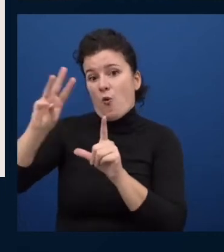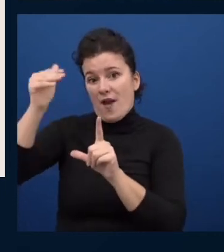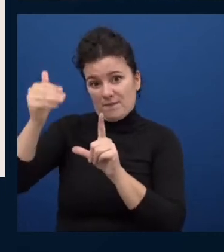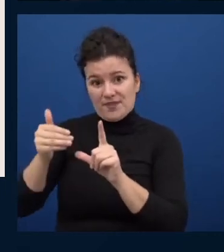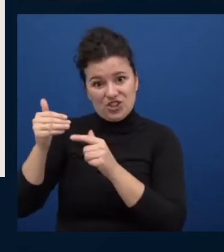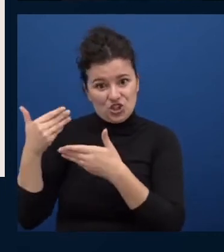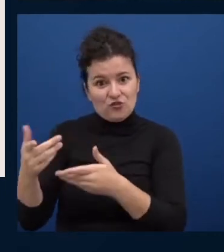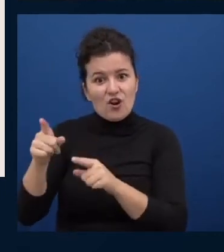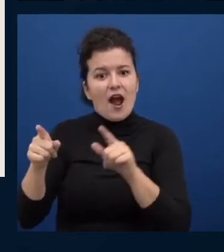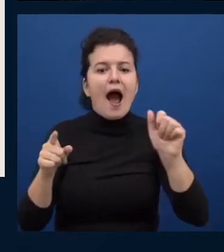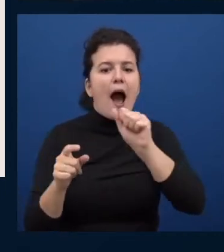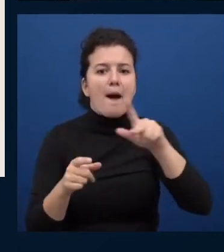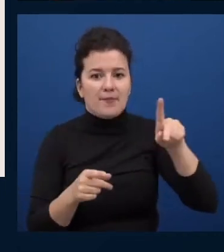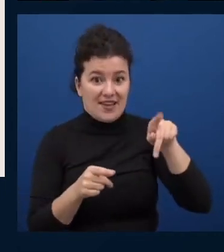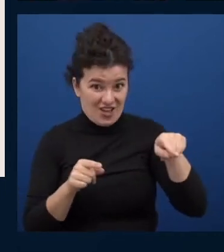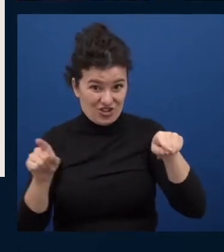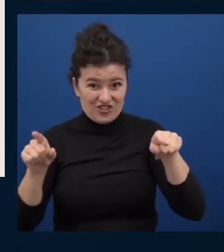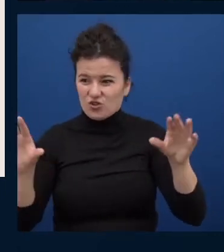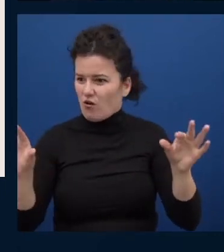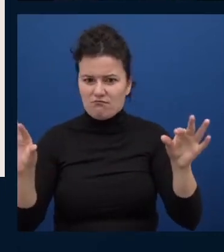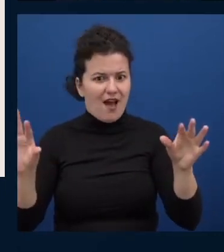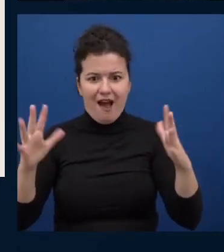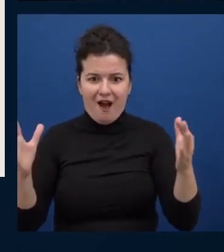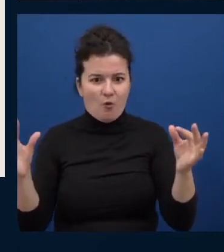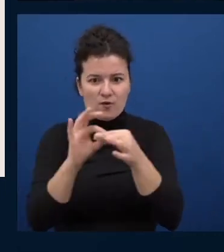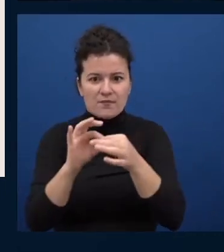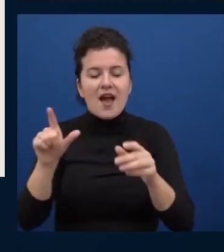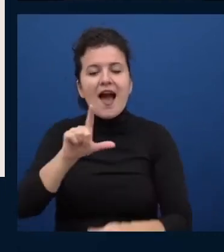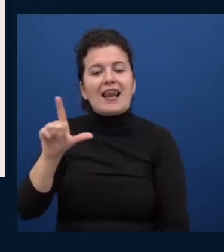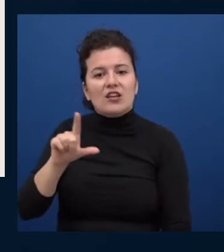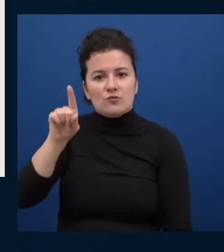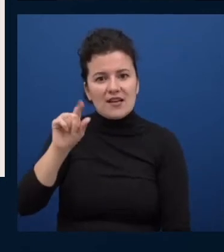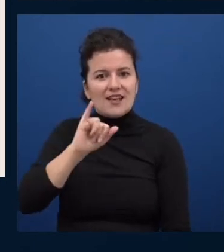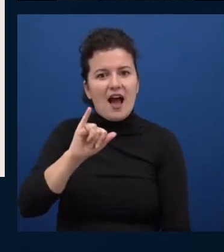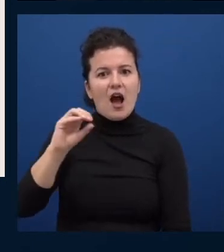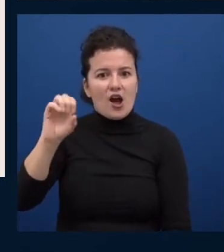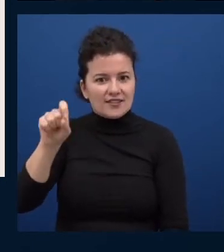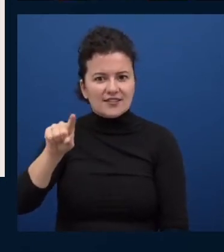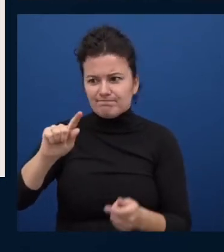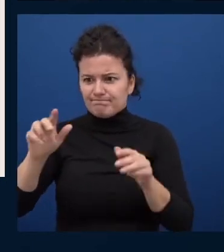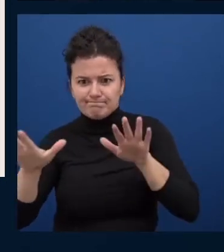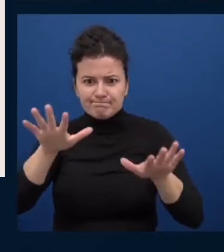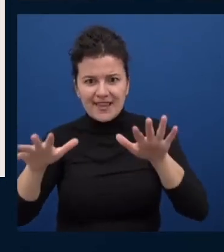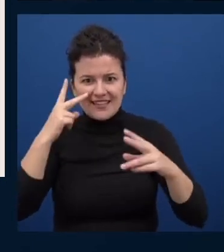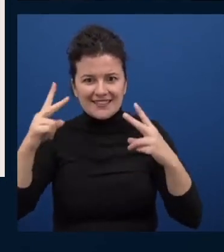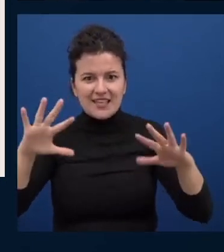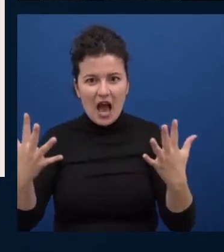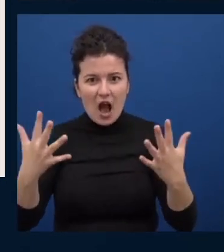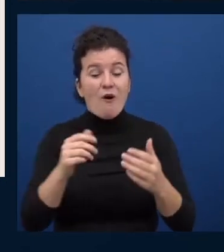for Linux, we need to find alternatives to IIS to make it possible to make application